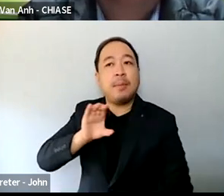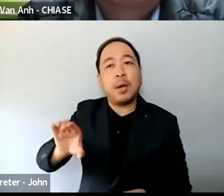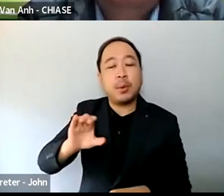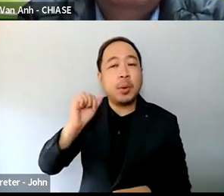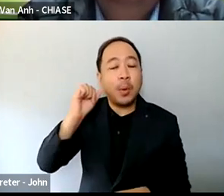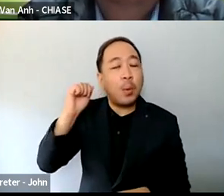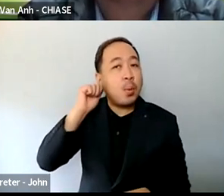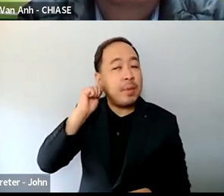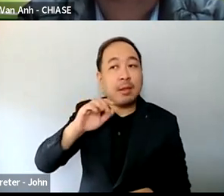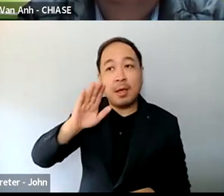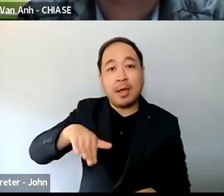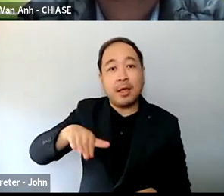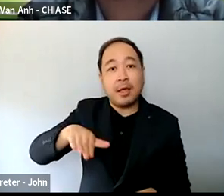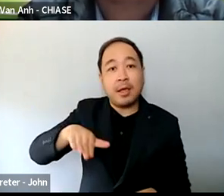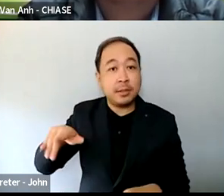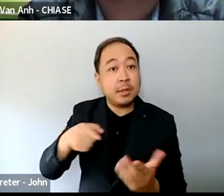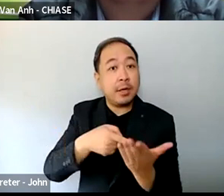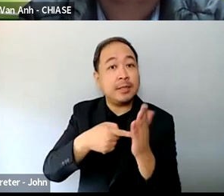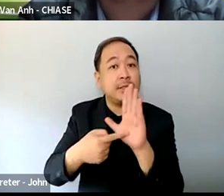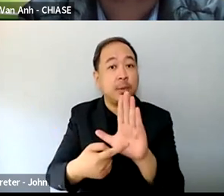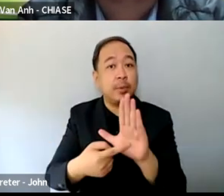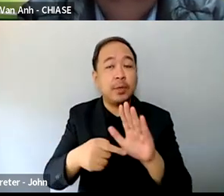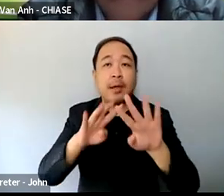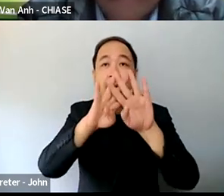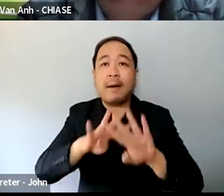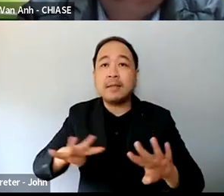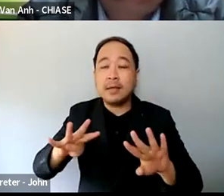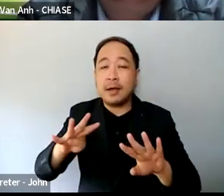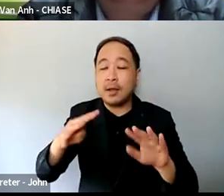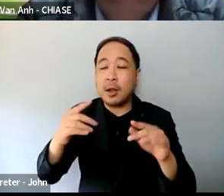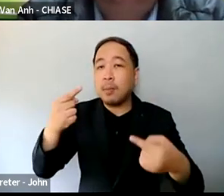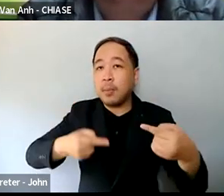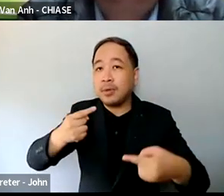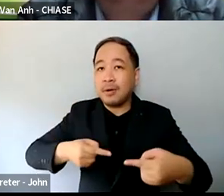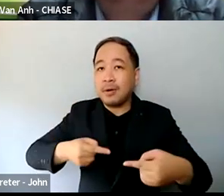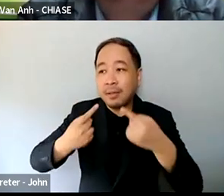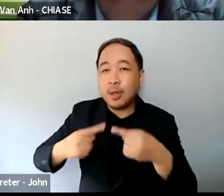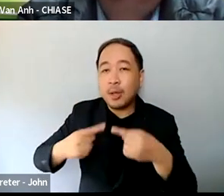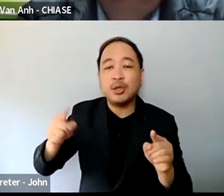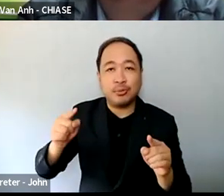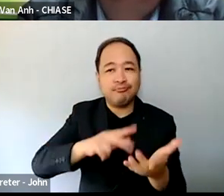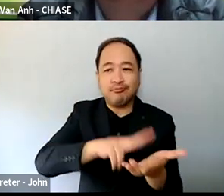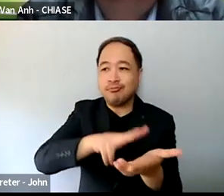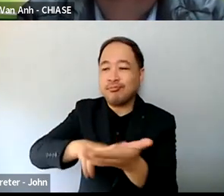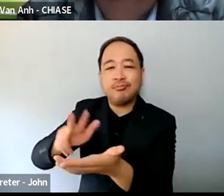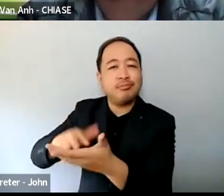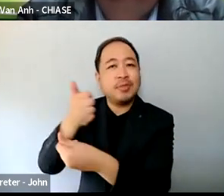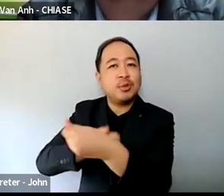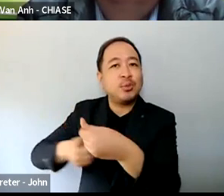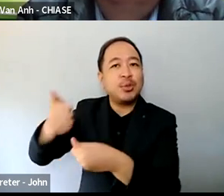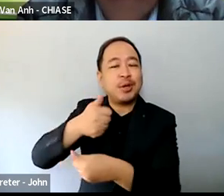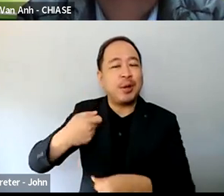reflected, in the constellation of ASEAN political declarations adopted by the ASEAN leaders. One of the most significant is